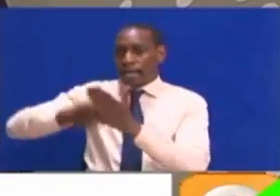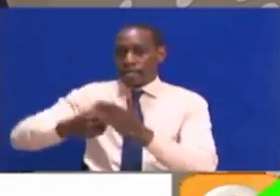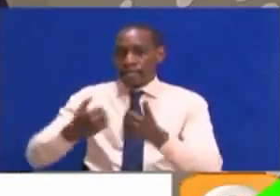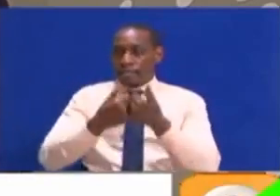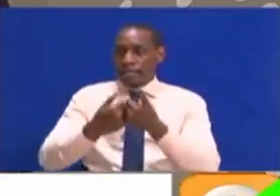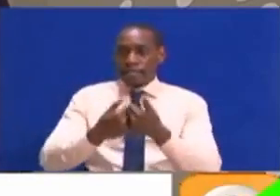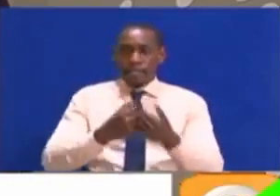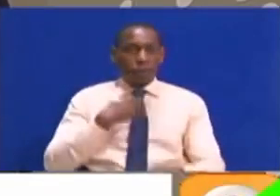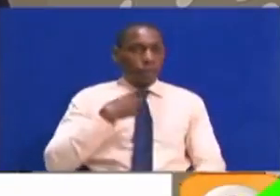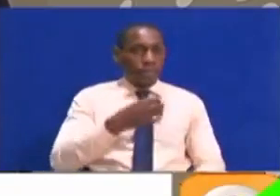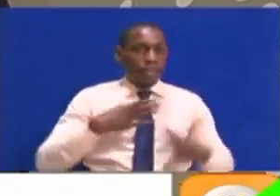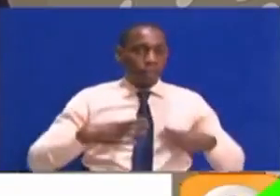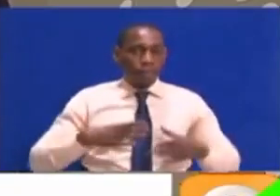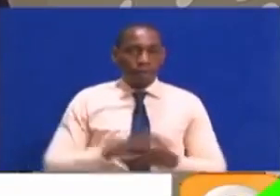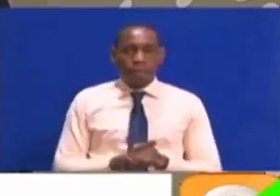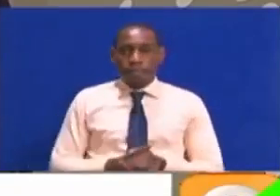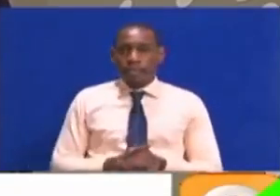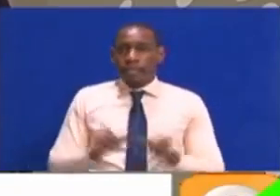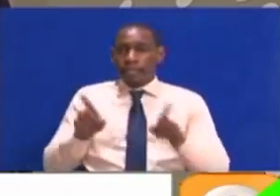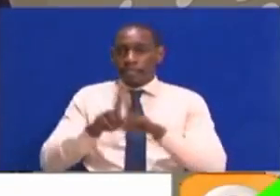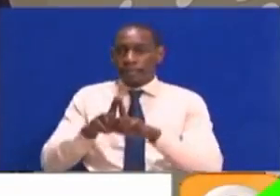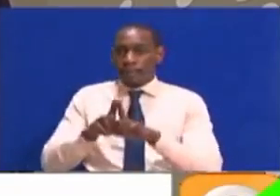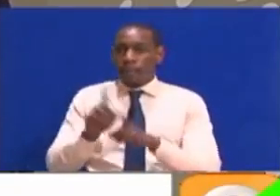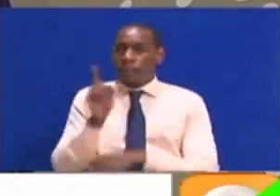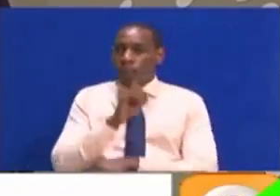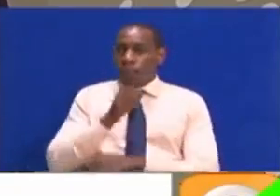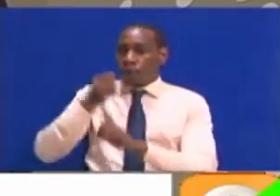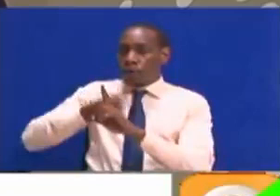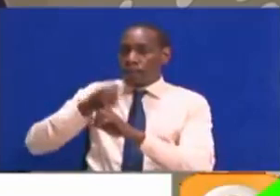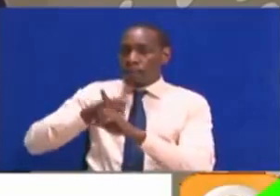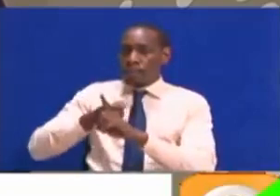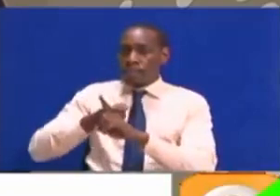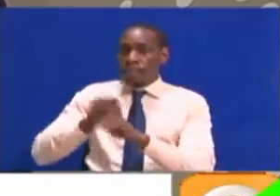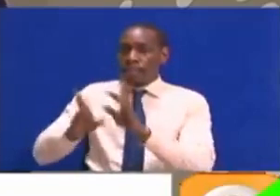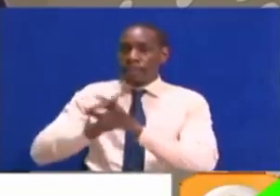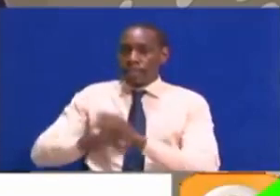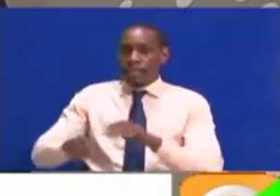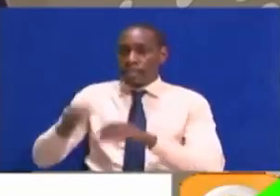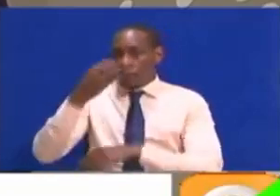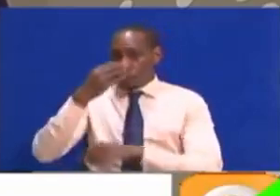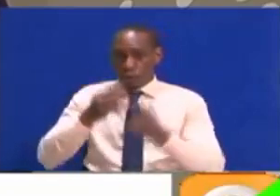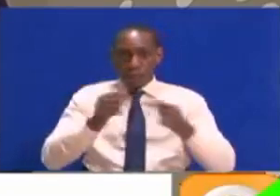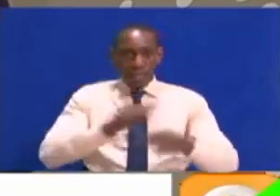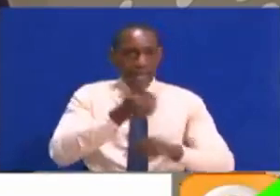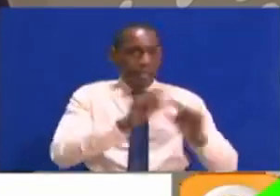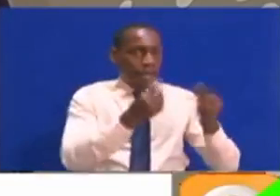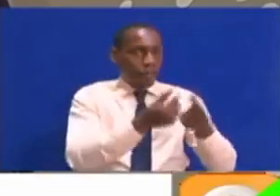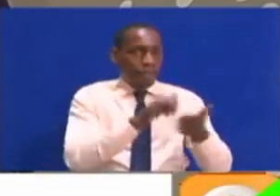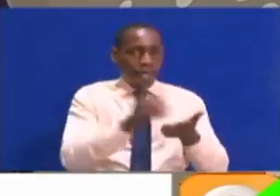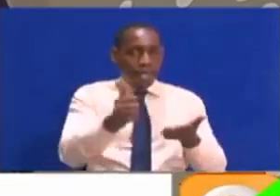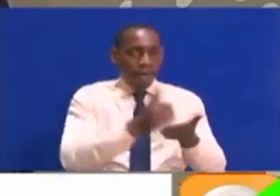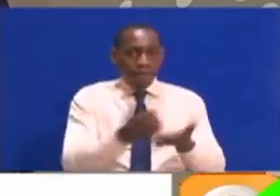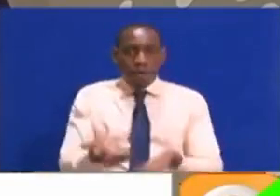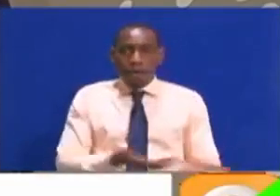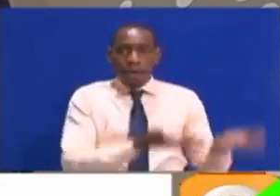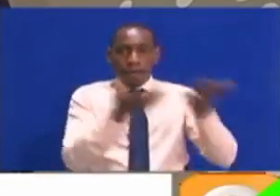versus dynasties. Or should I say those fiercely defending Deputy President William Ruto against those allegedly hired and